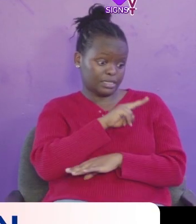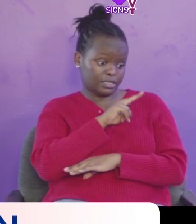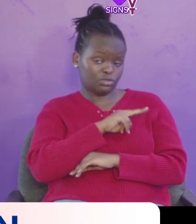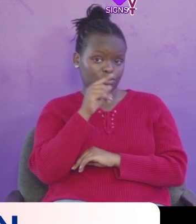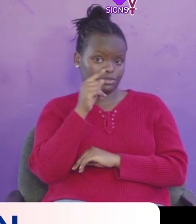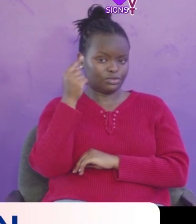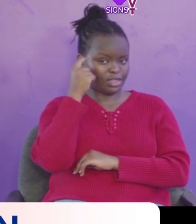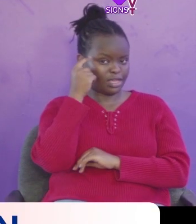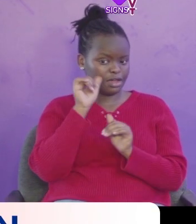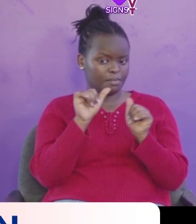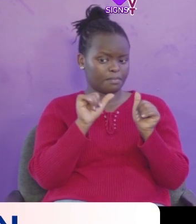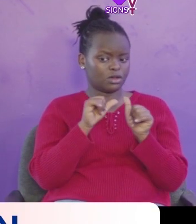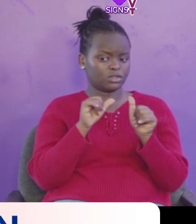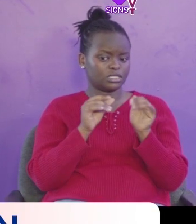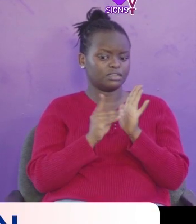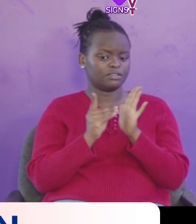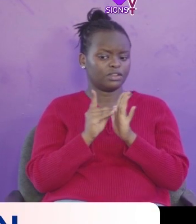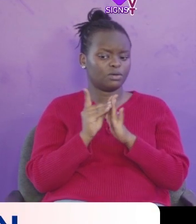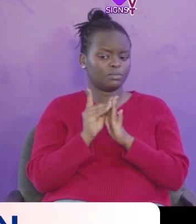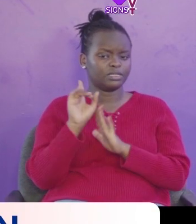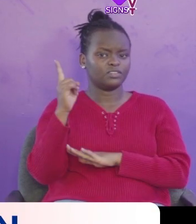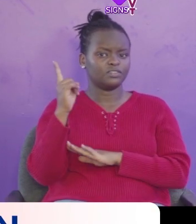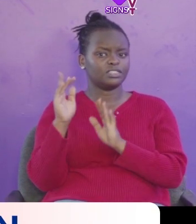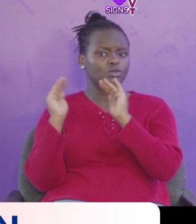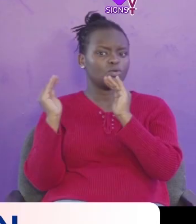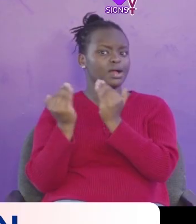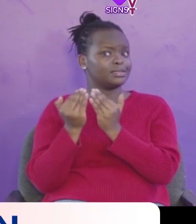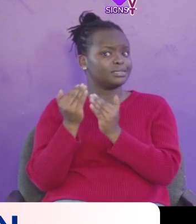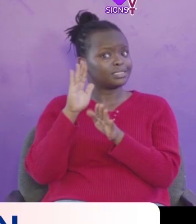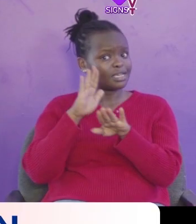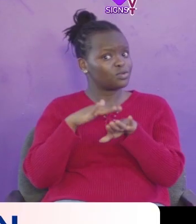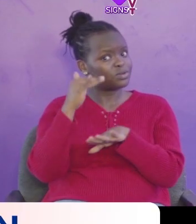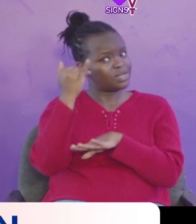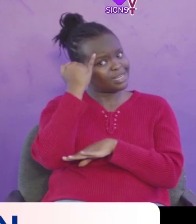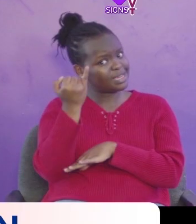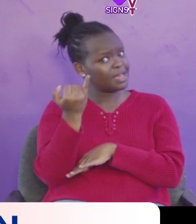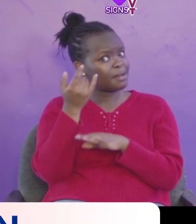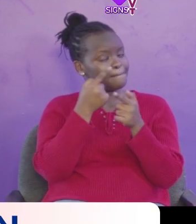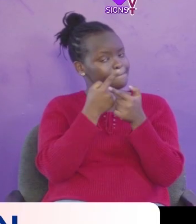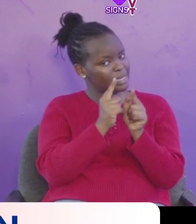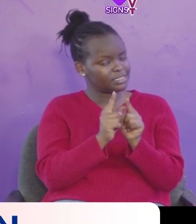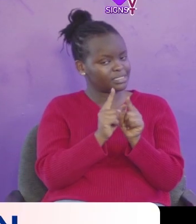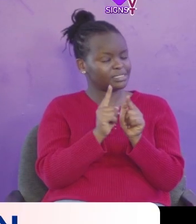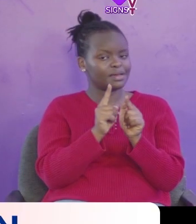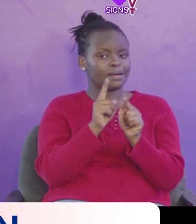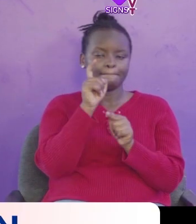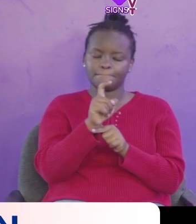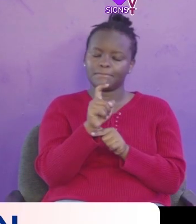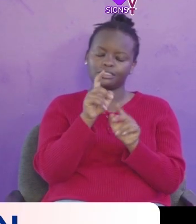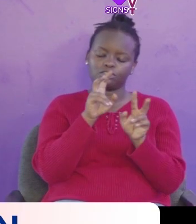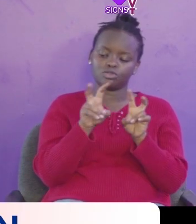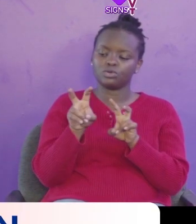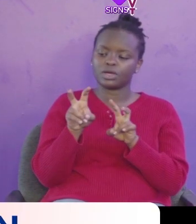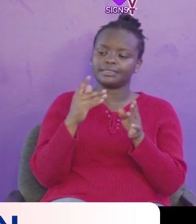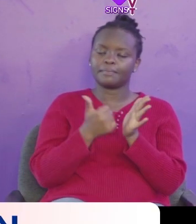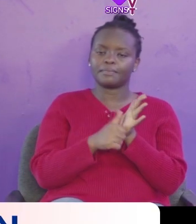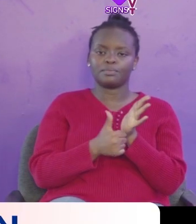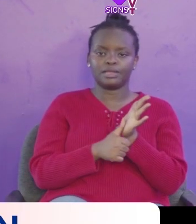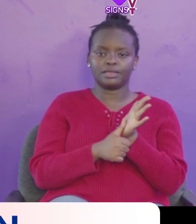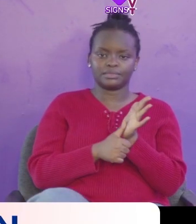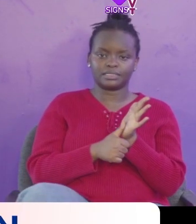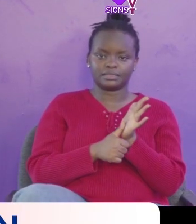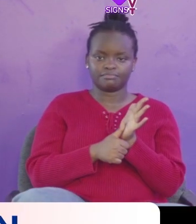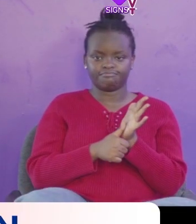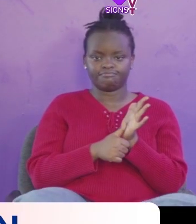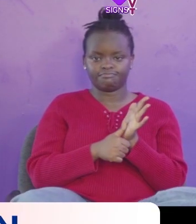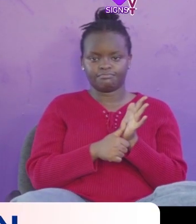of developing to the first world status? It's a good attitude. It's a good attitude, but we should be realistic. But we've said we cannot develop. We cannot